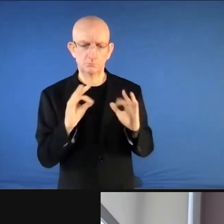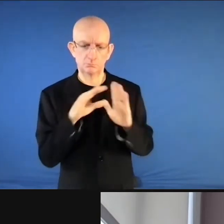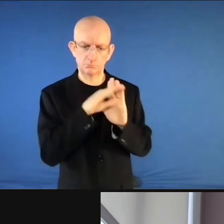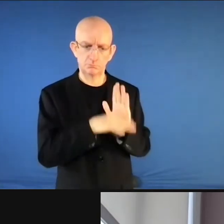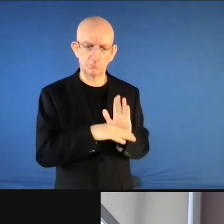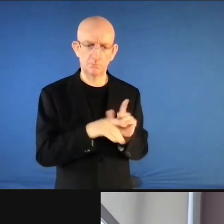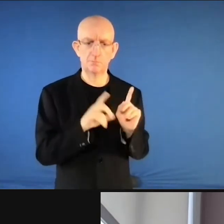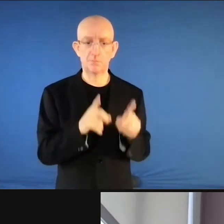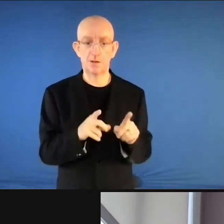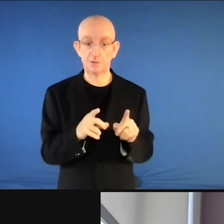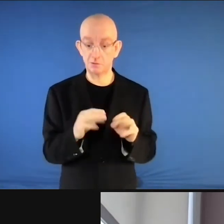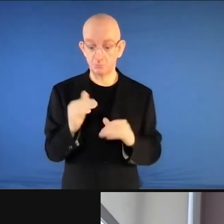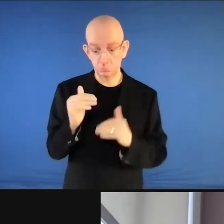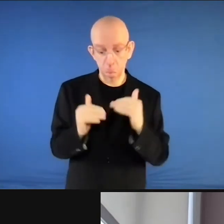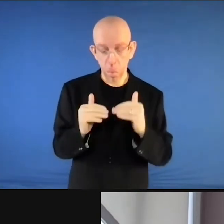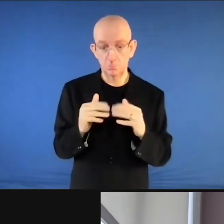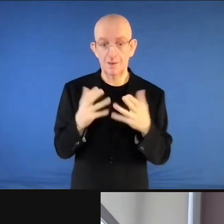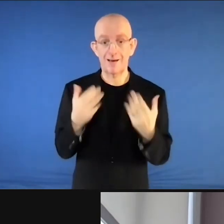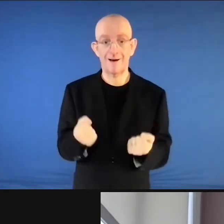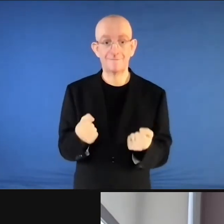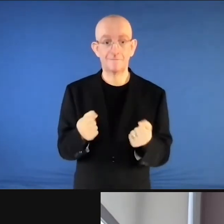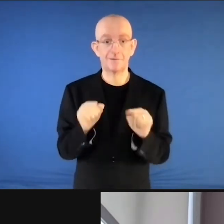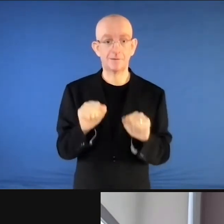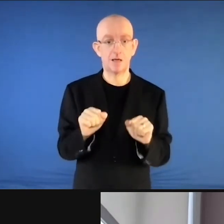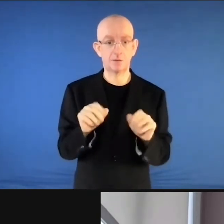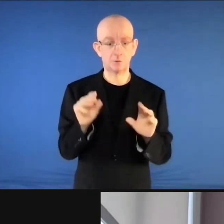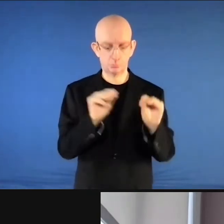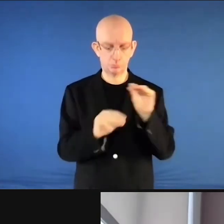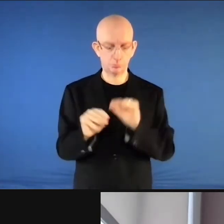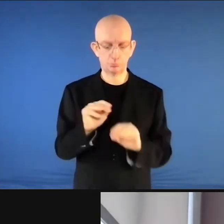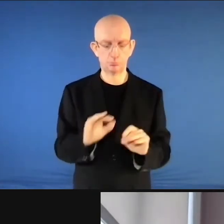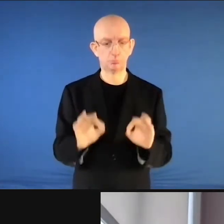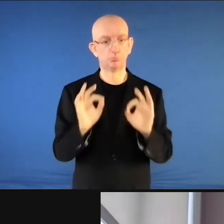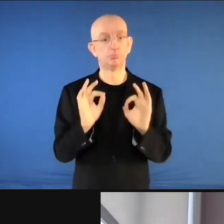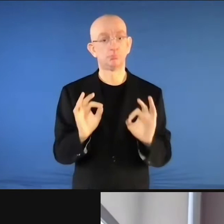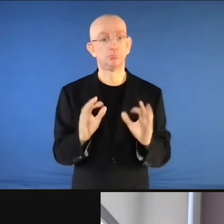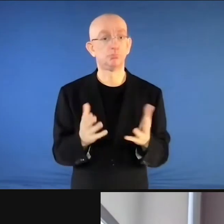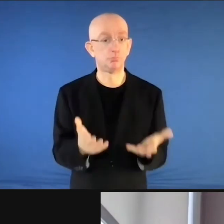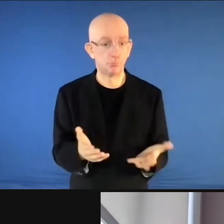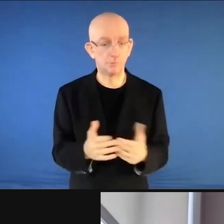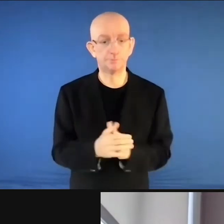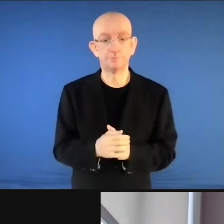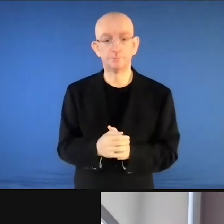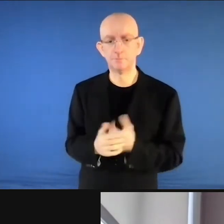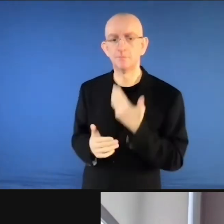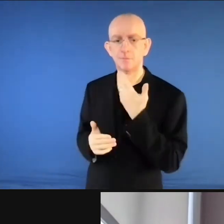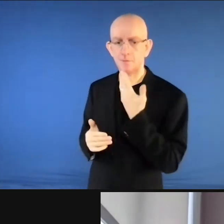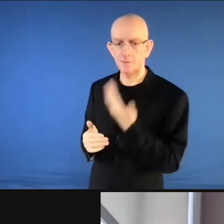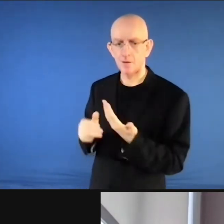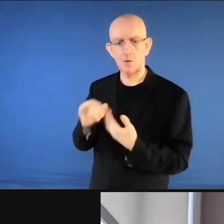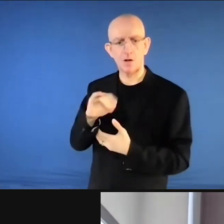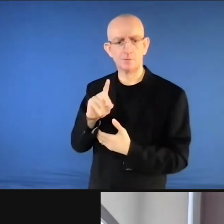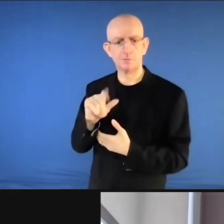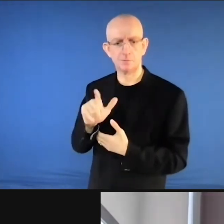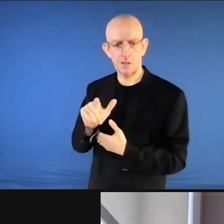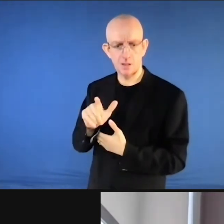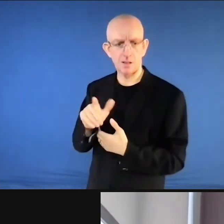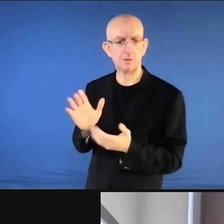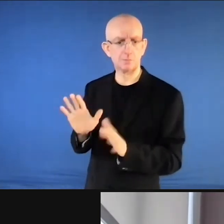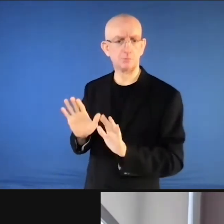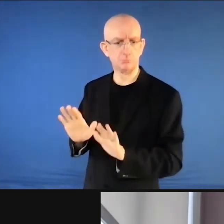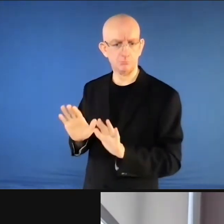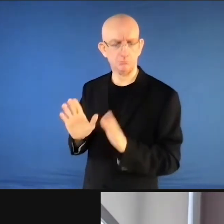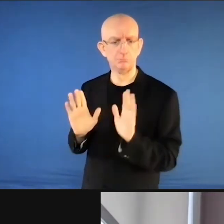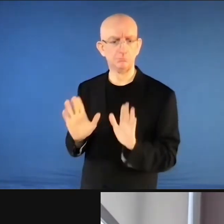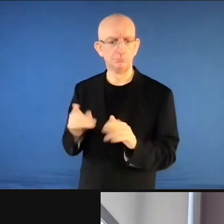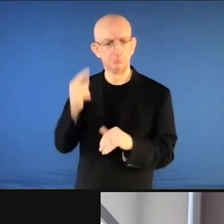staying with you, Idil, you mentioned briefly at the beginning about the development of the Code of Ethics, but I wonder